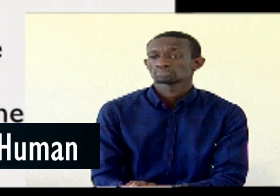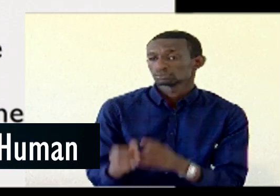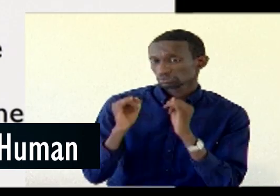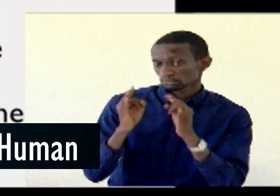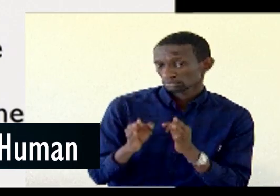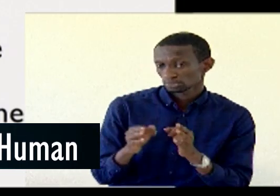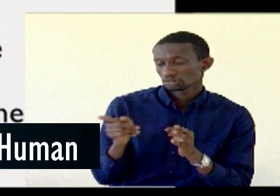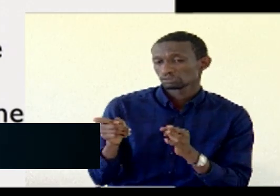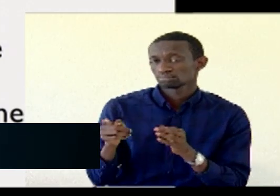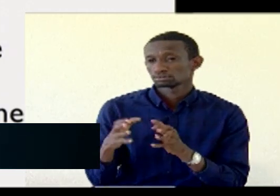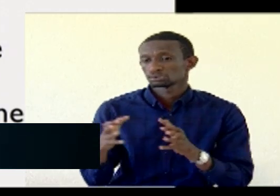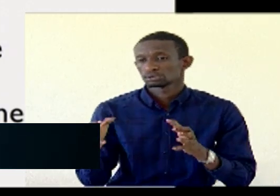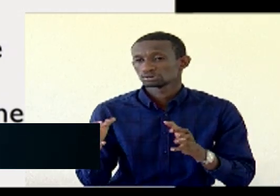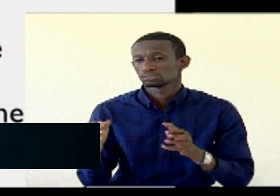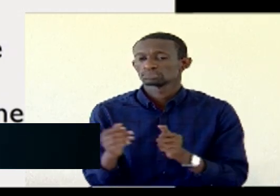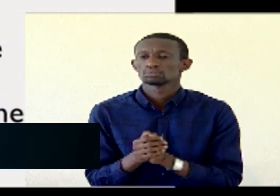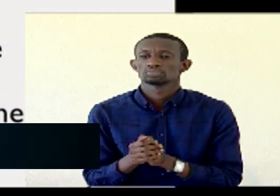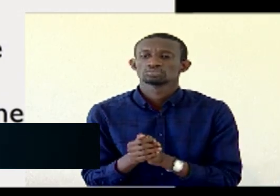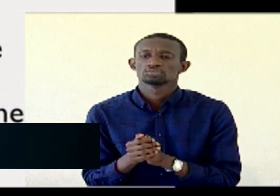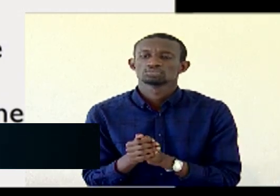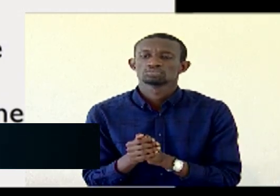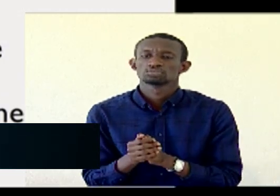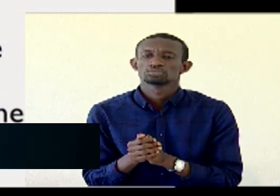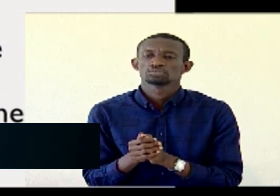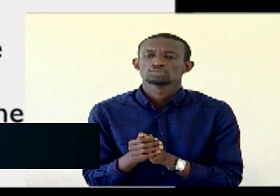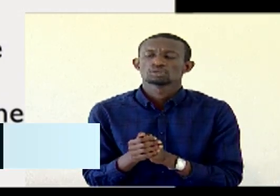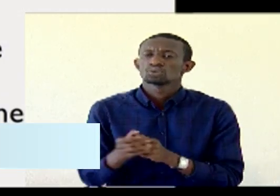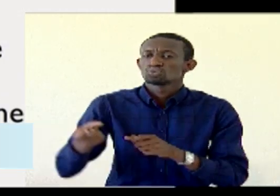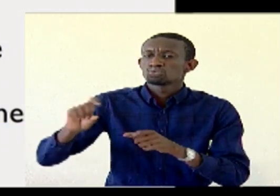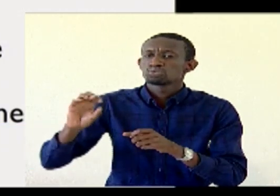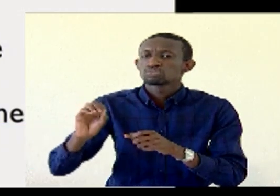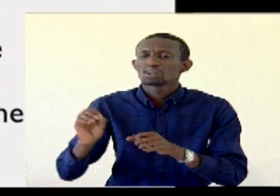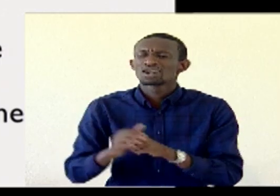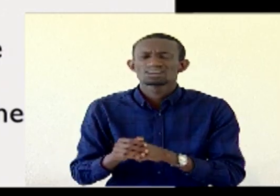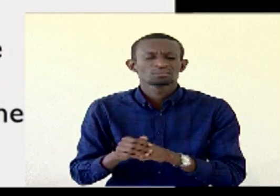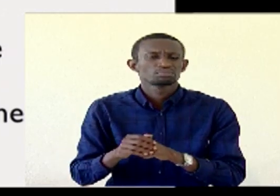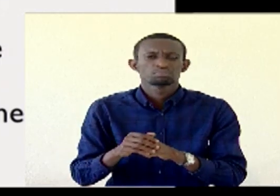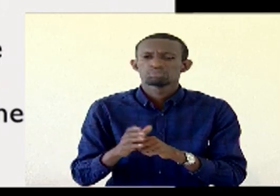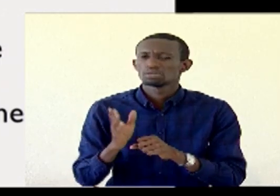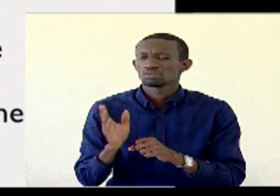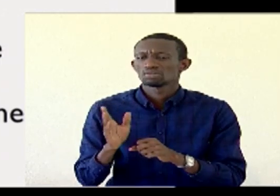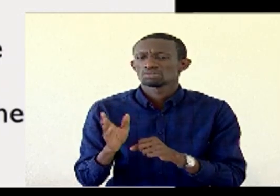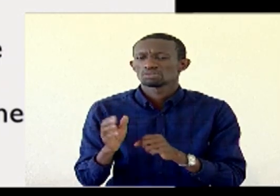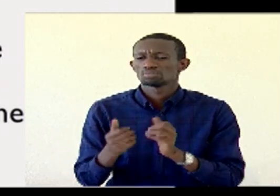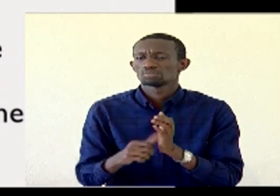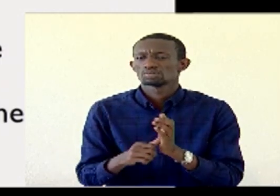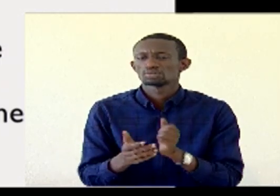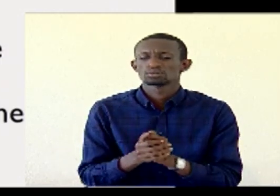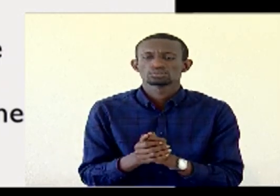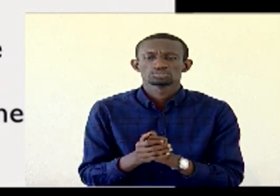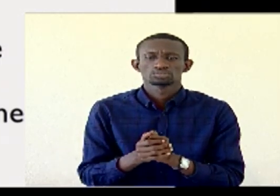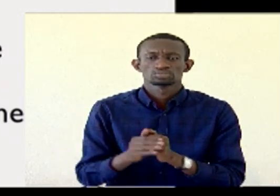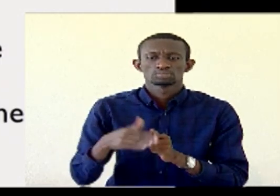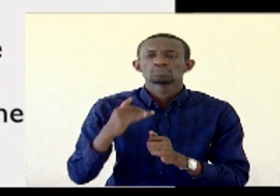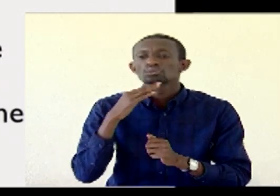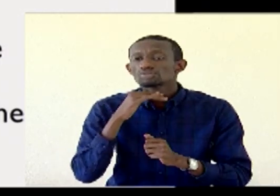contraction, and that one will just be flattened, and that one will cause the emptying of the urine to the urethra, and now the urine is going to be discharged from the body as a